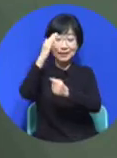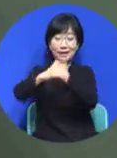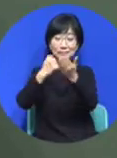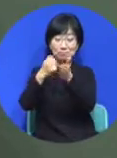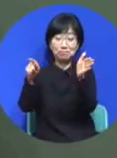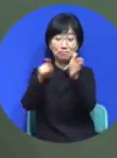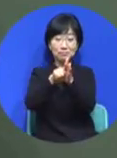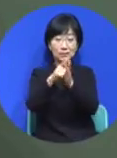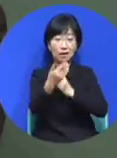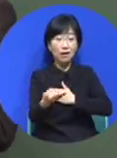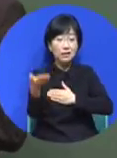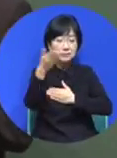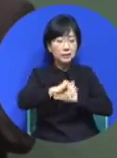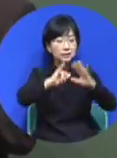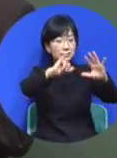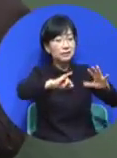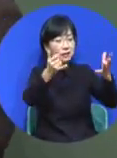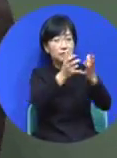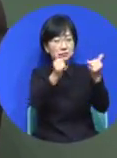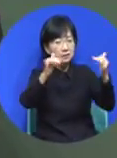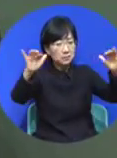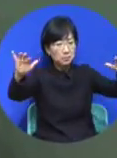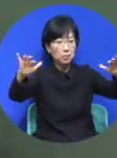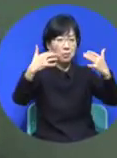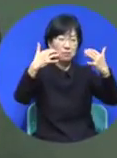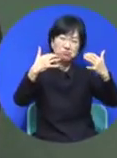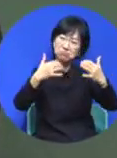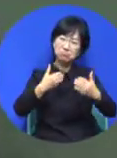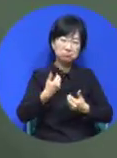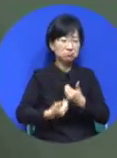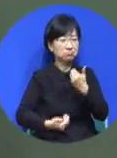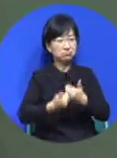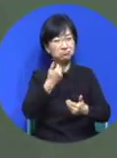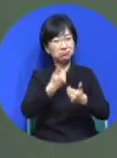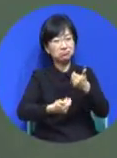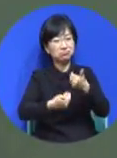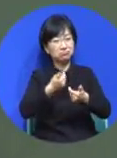We do believe in God, but when they see us, non-believers, they think of us as unreasonable.